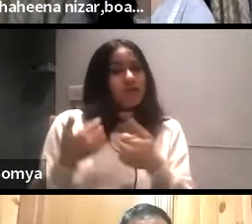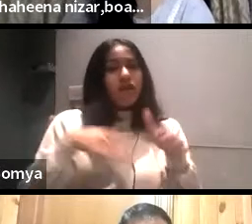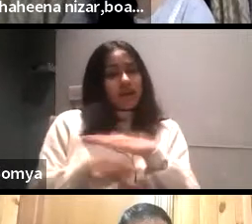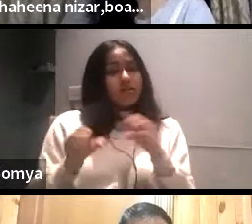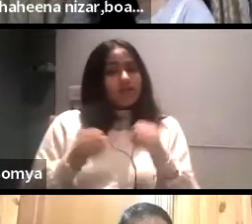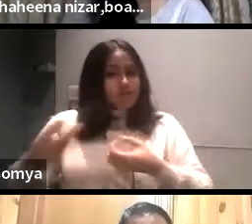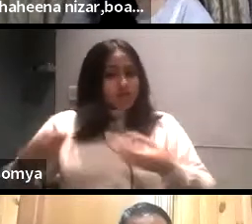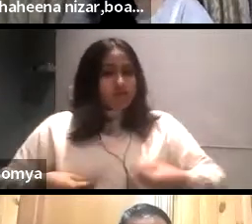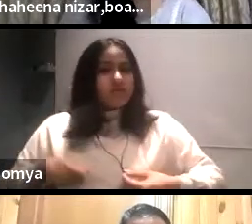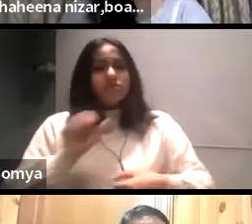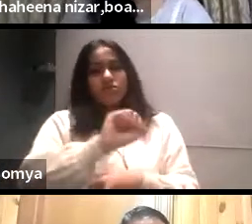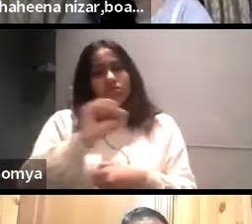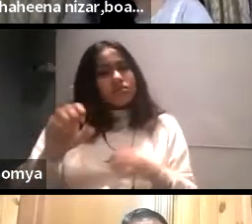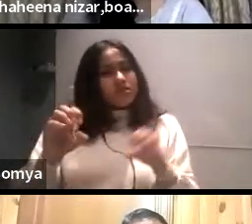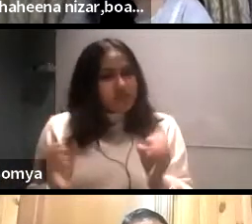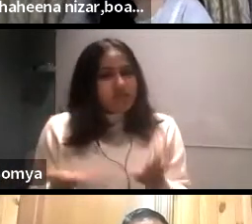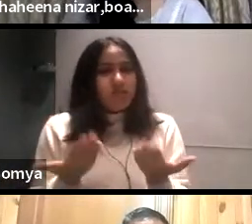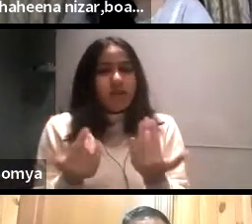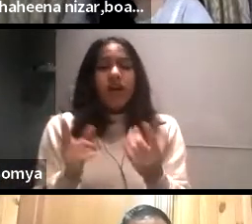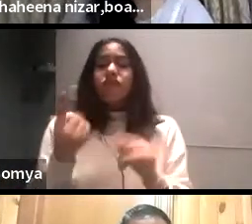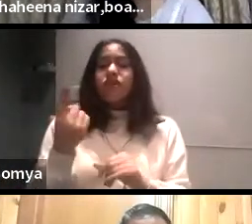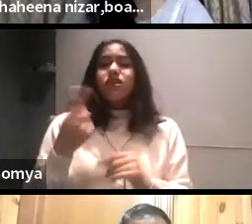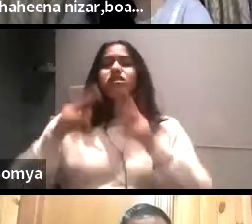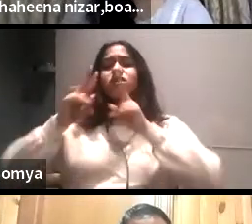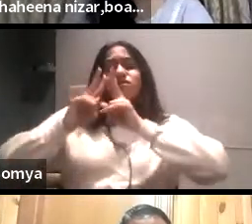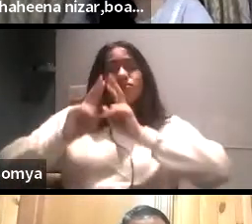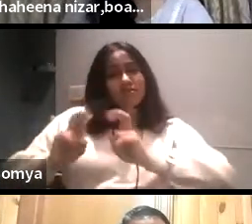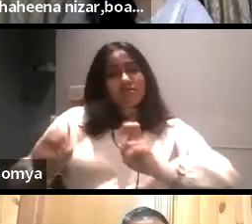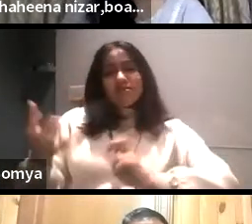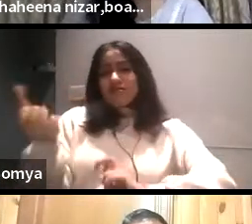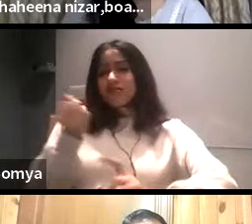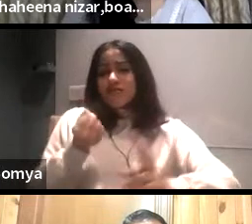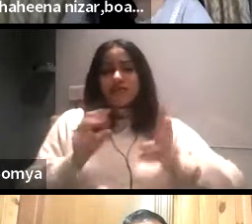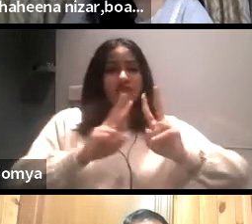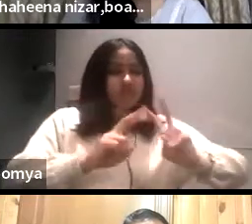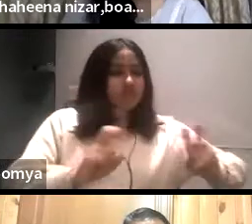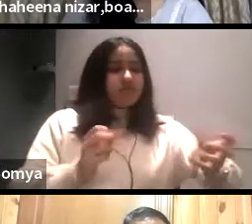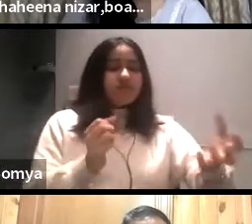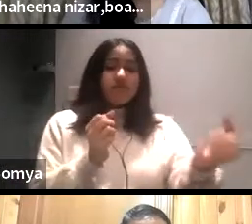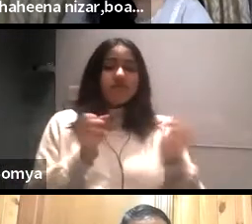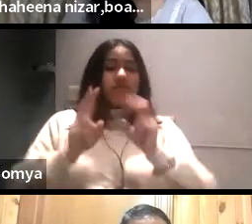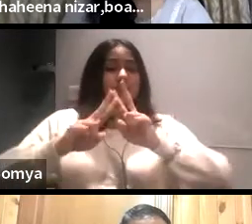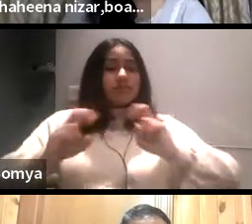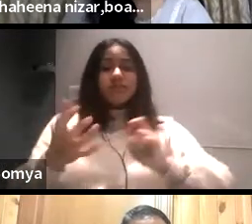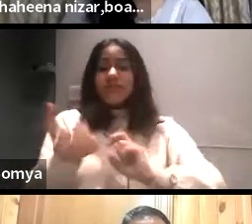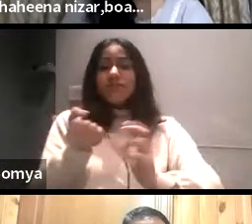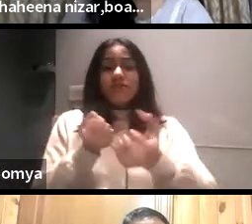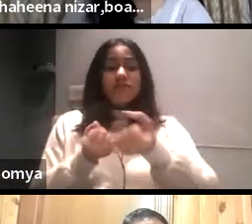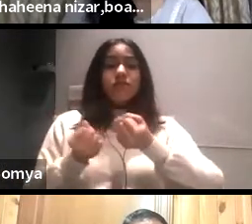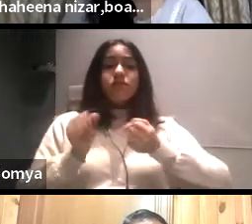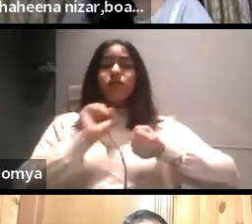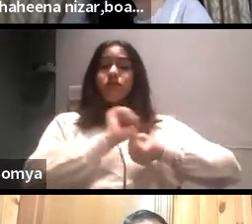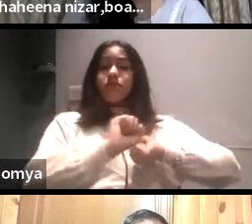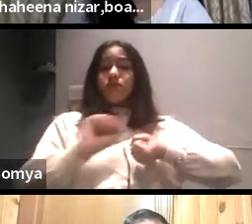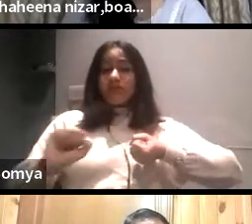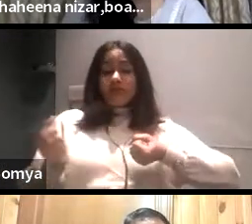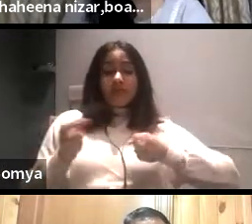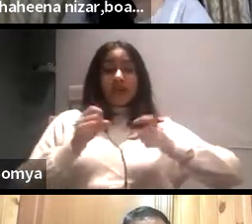entrepreneurs. So we must identify such people who have entrepreneurship skills within